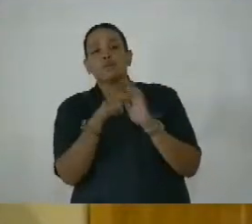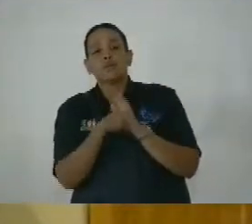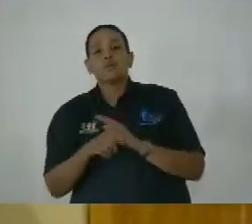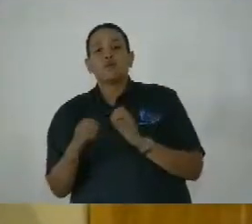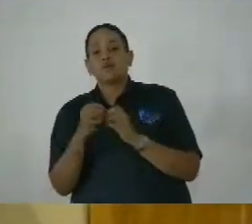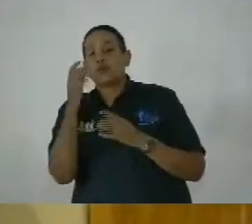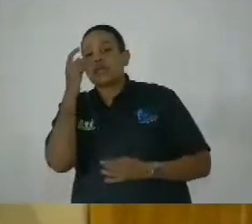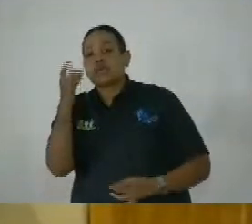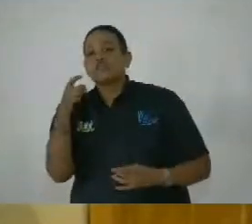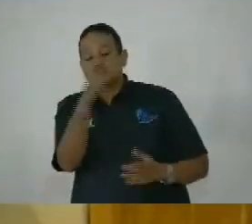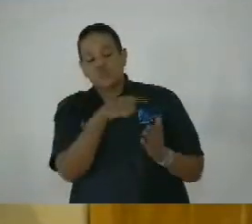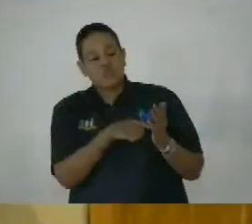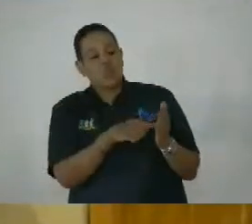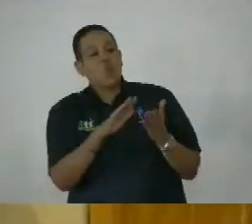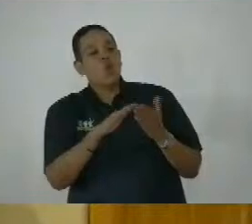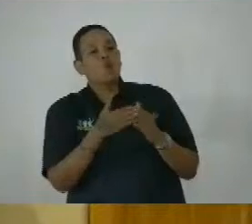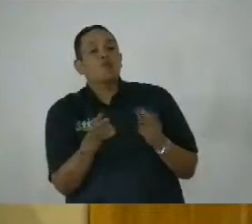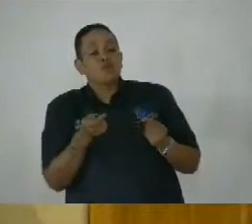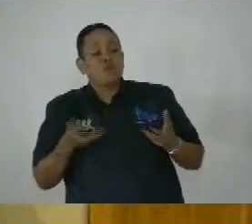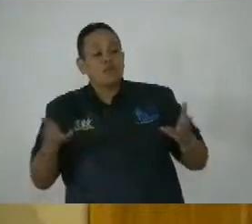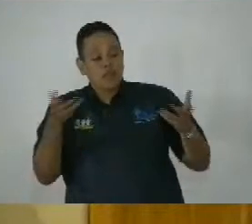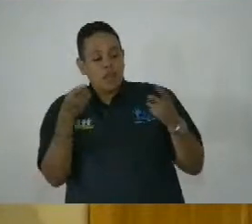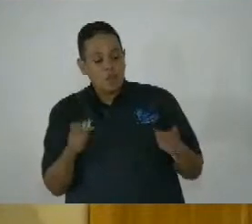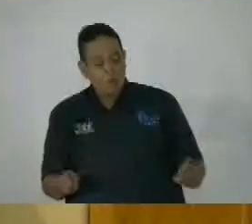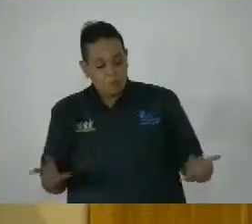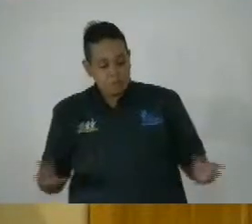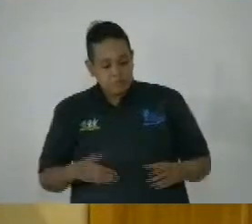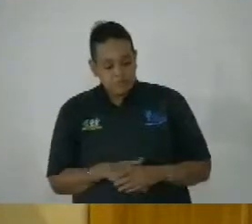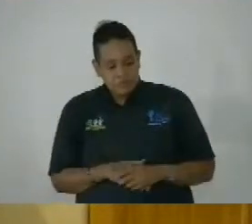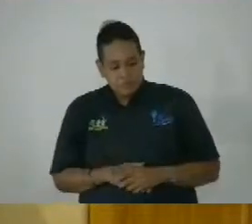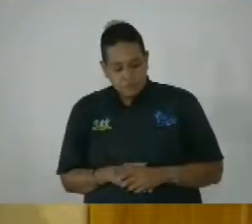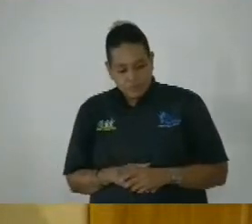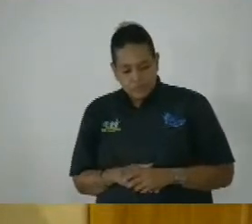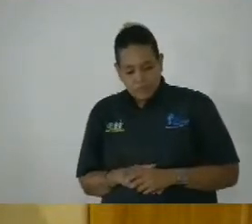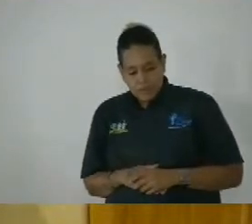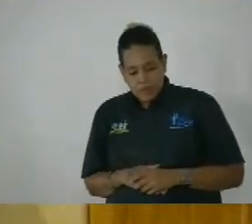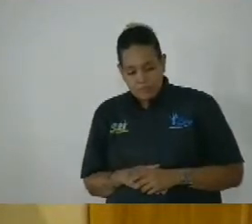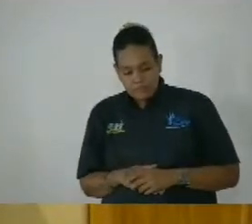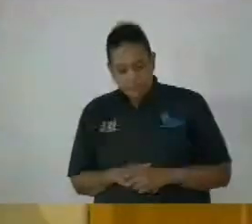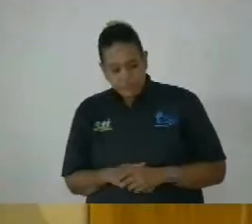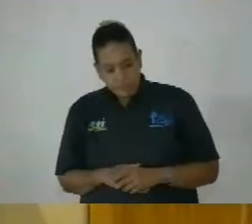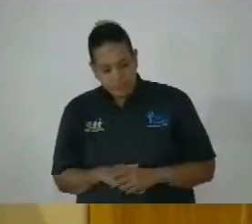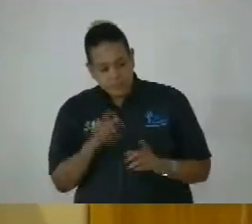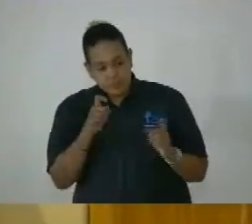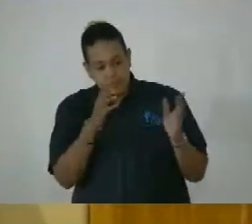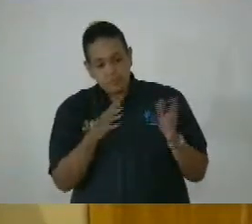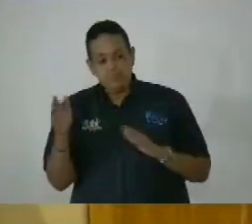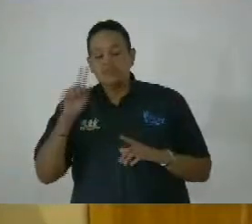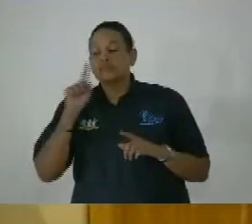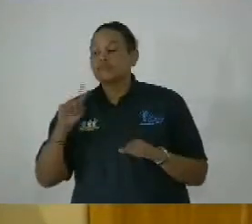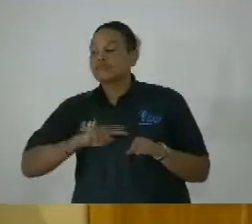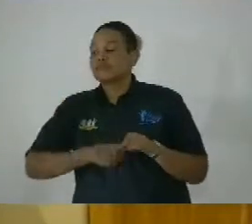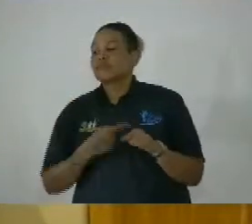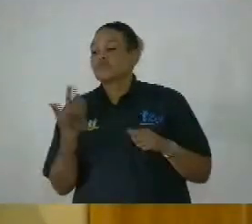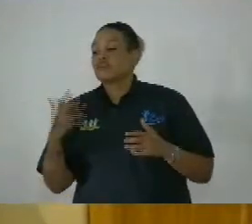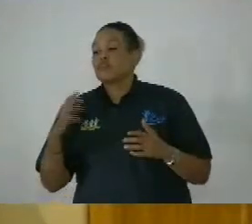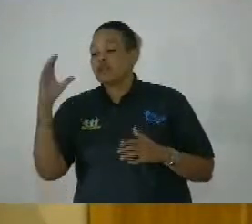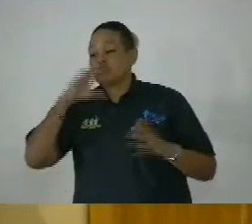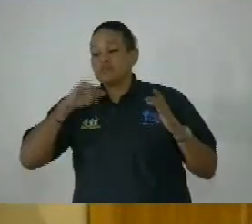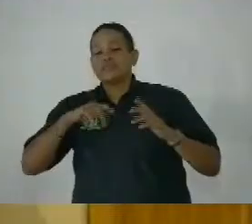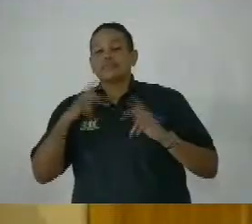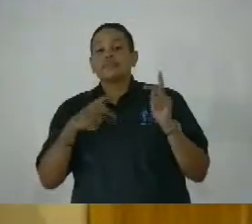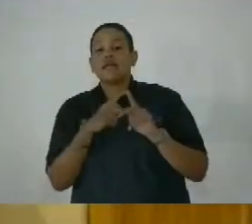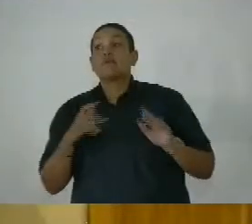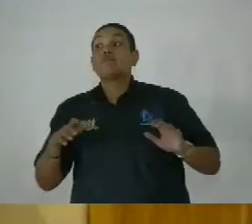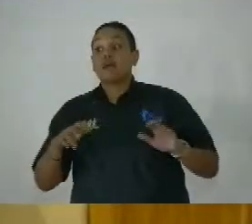interest to the public. But we have to, there'll be a shift, and the government is already pursuing this kind of